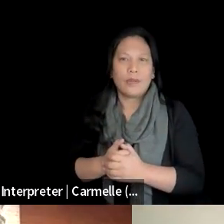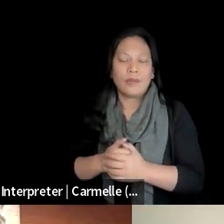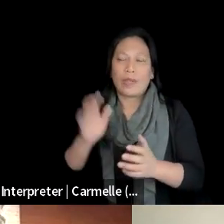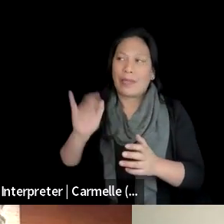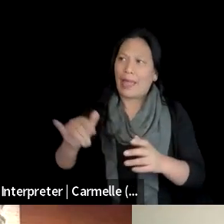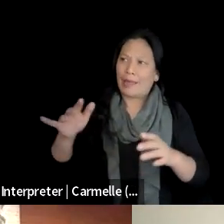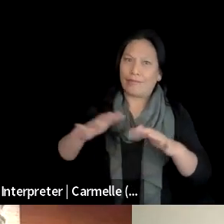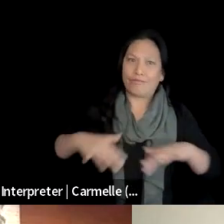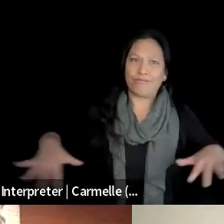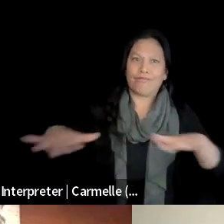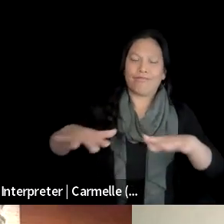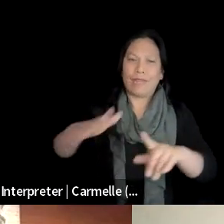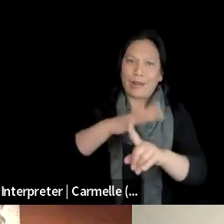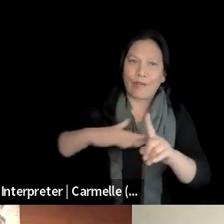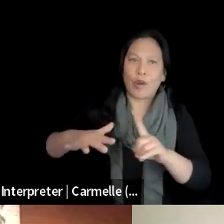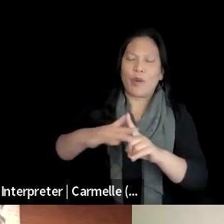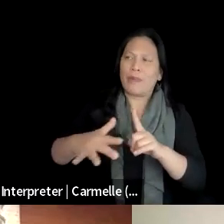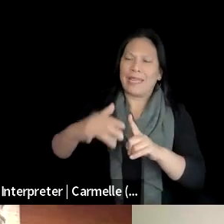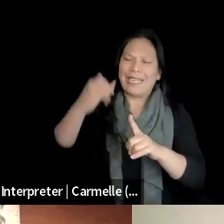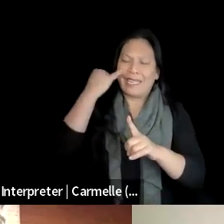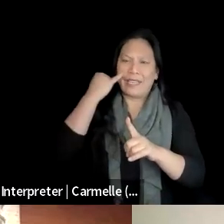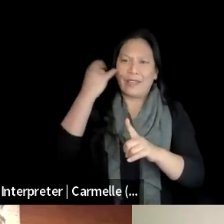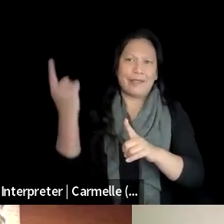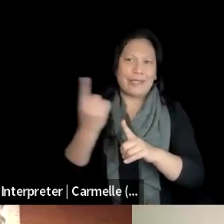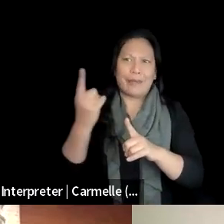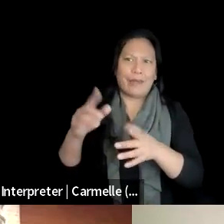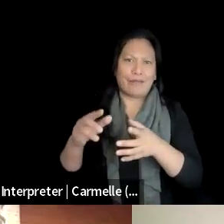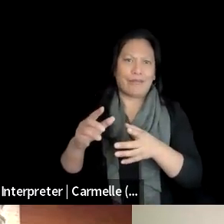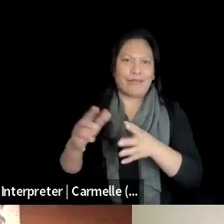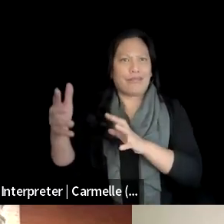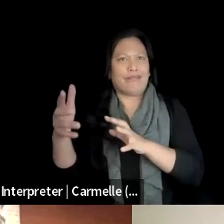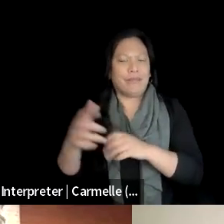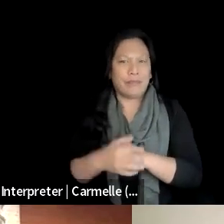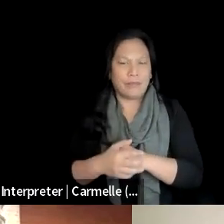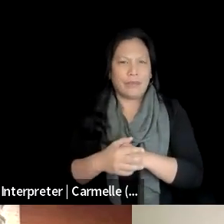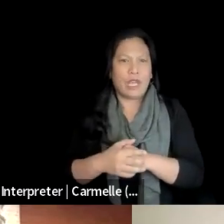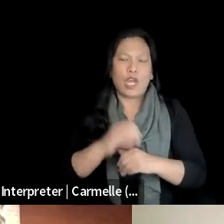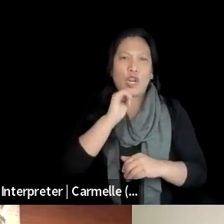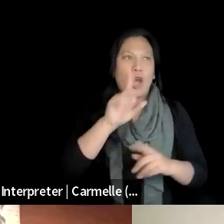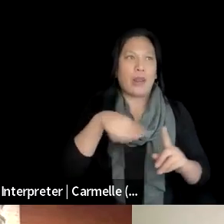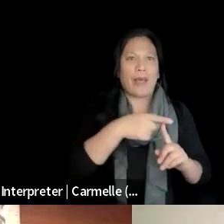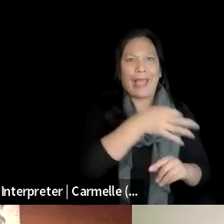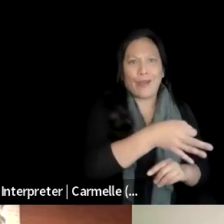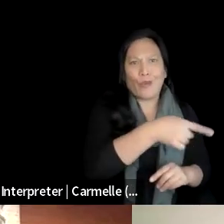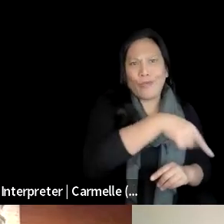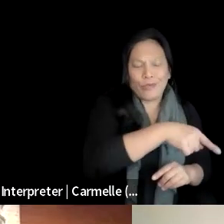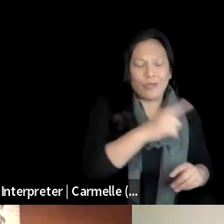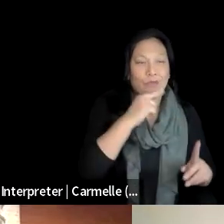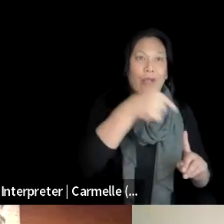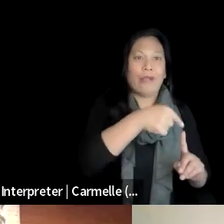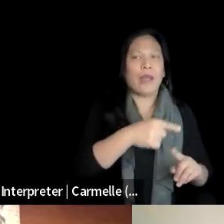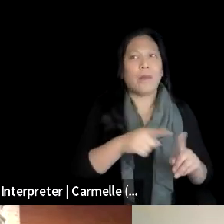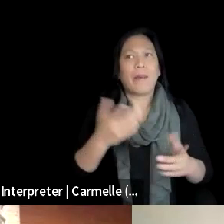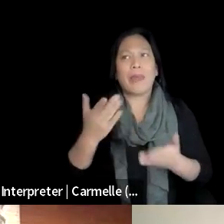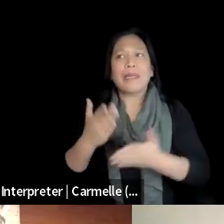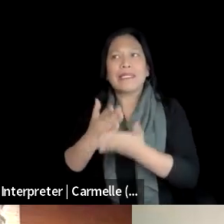important to creative work is broken, not again by those star assholes, but by people who may have the best intentions,